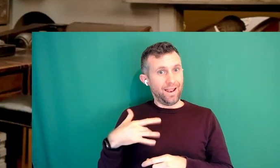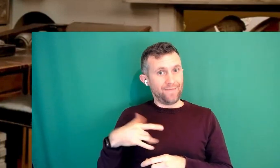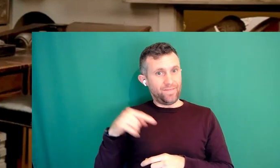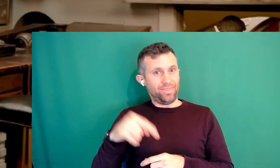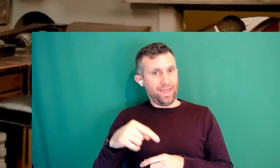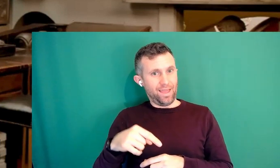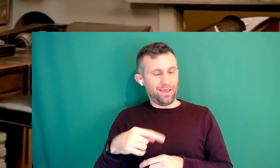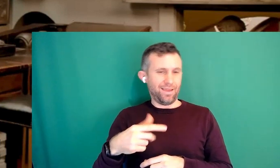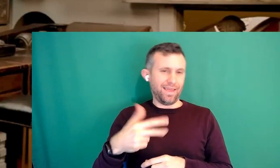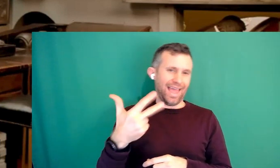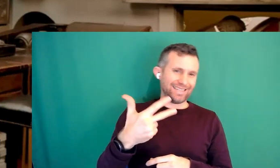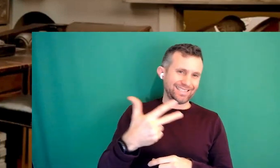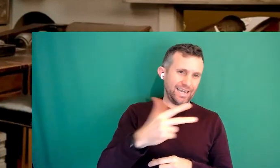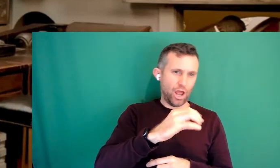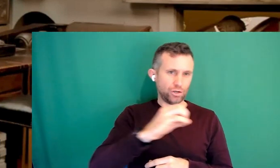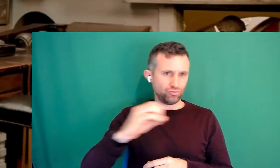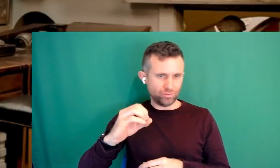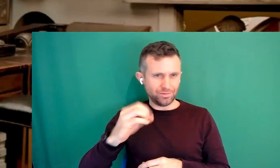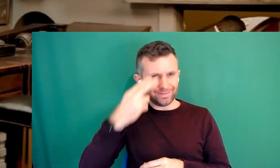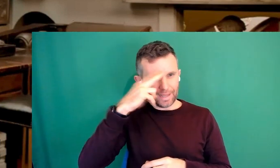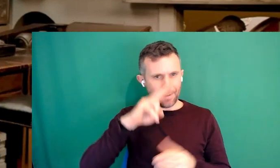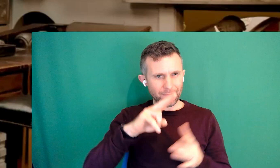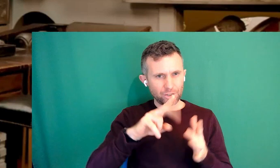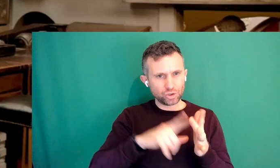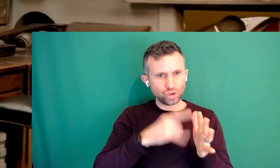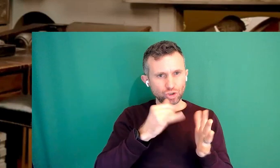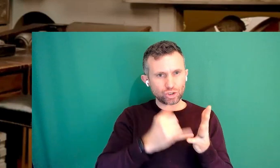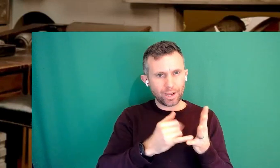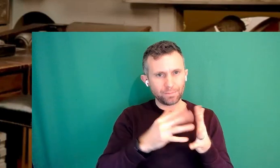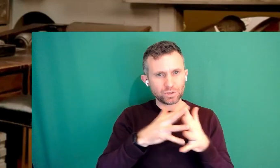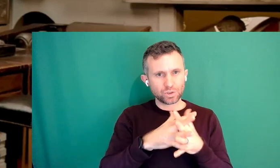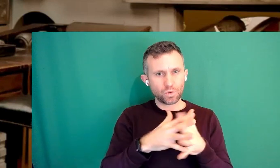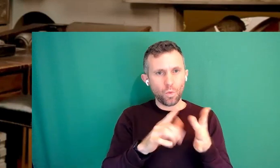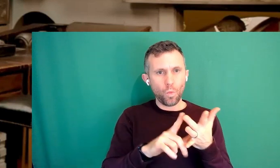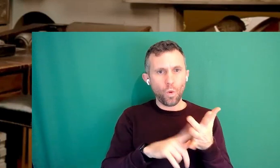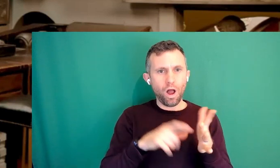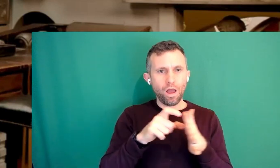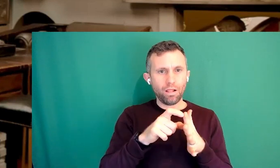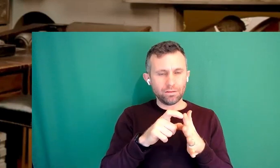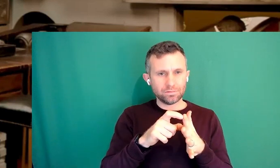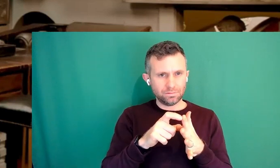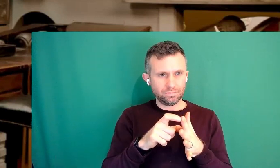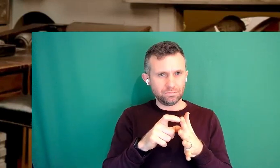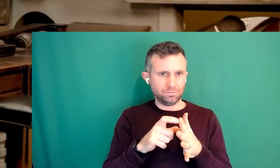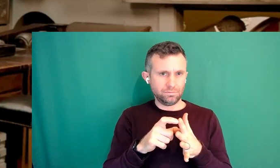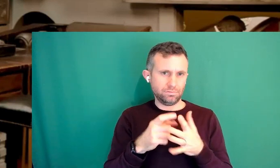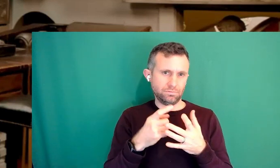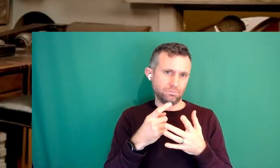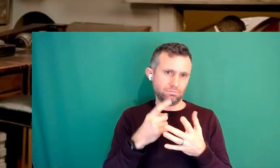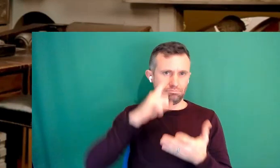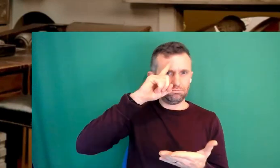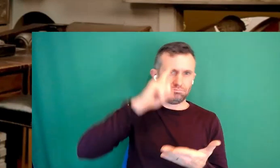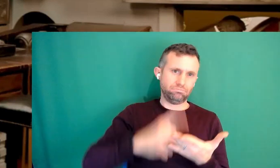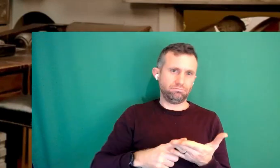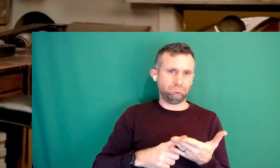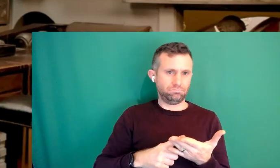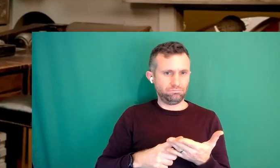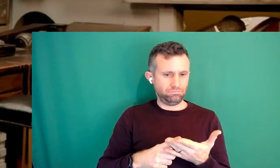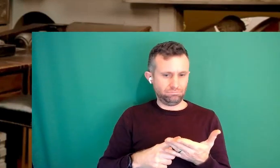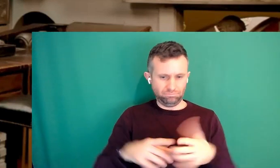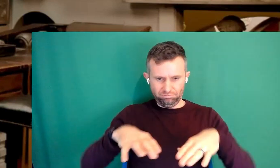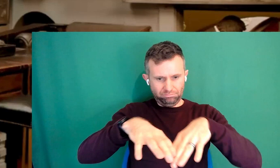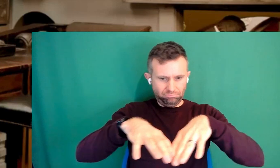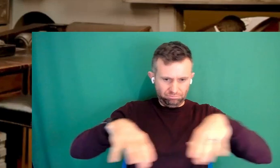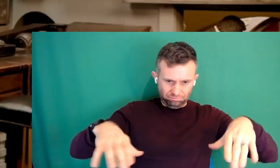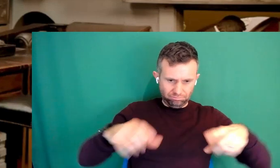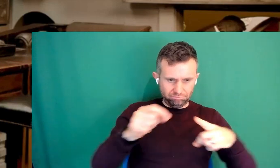with objects. It was built for Soane's apprentices and students to sketch, study, and be